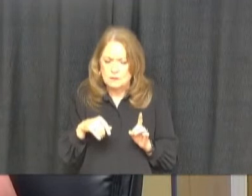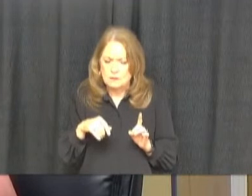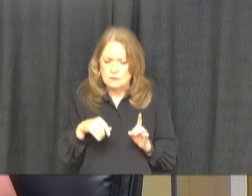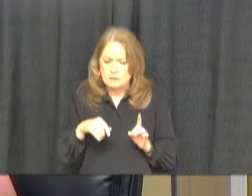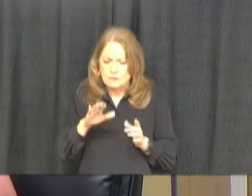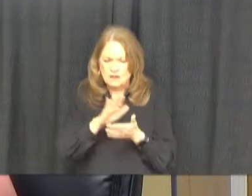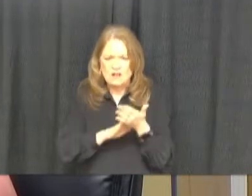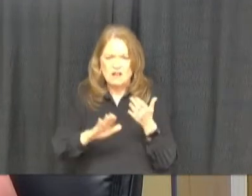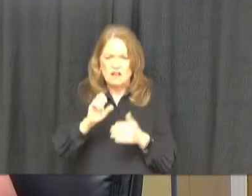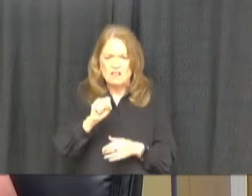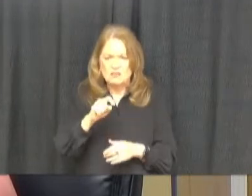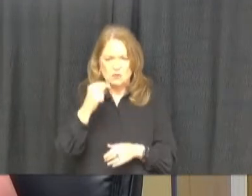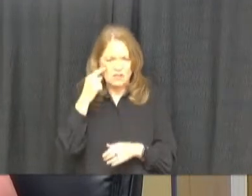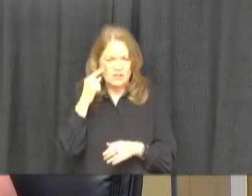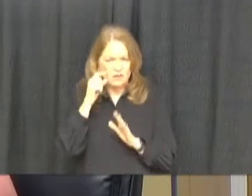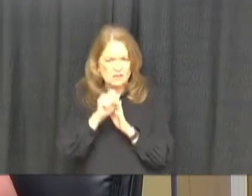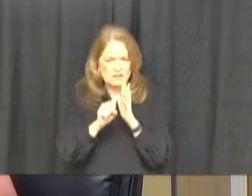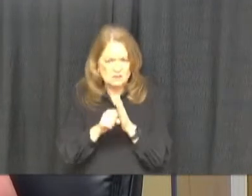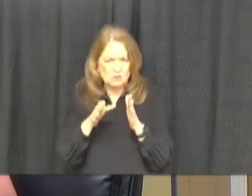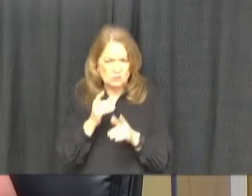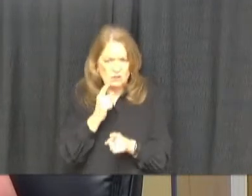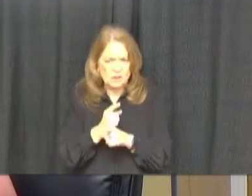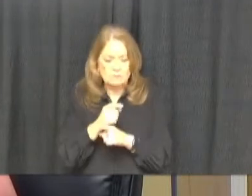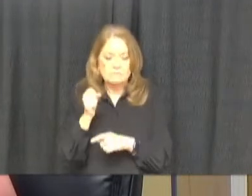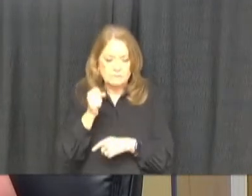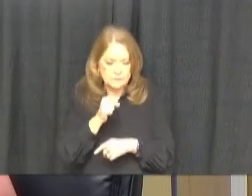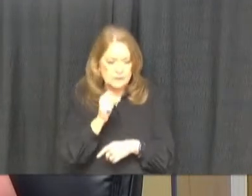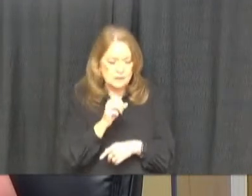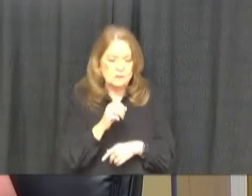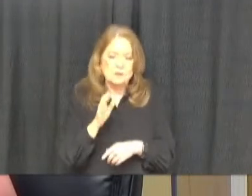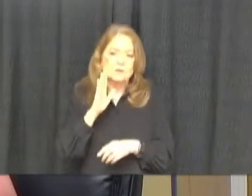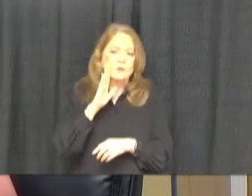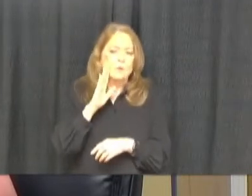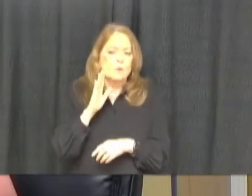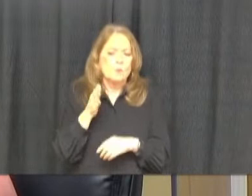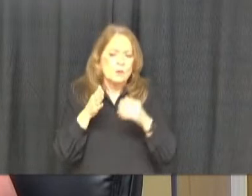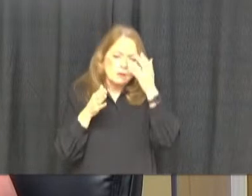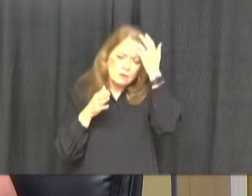Street, I think, is a state street. Yes, Am I ma'am. right? Yes, So ma'am. will a